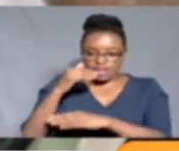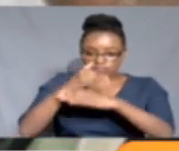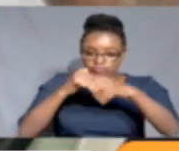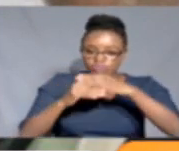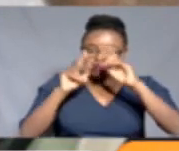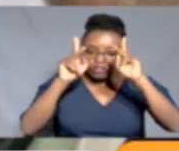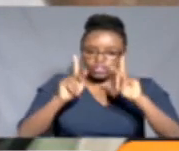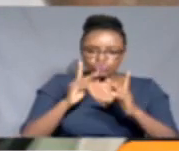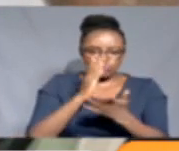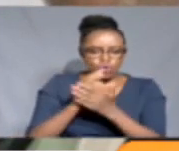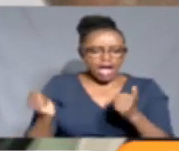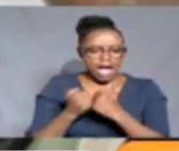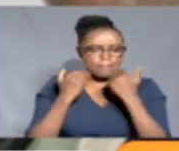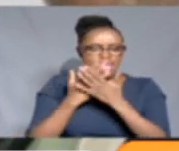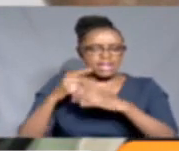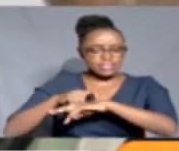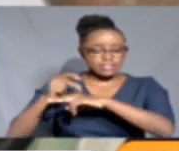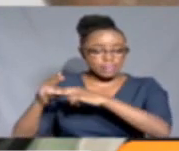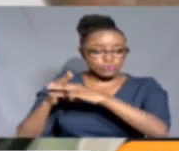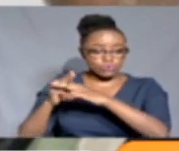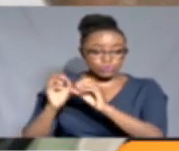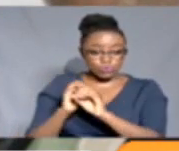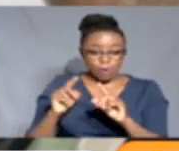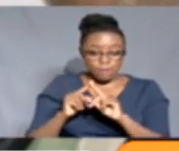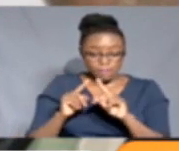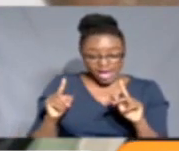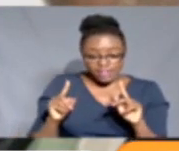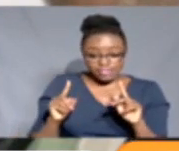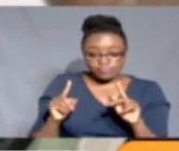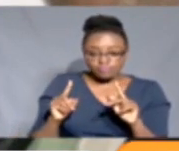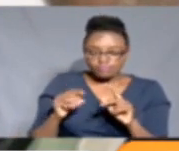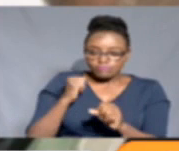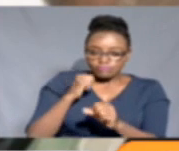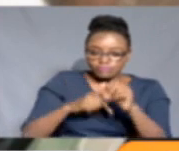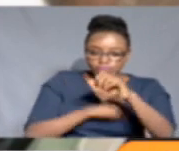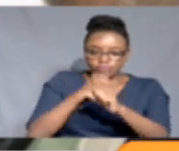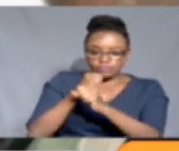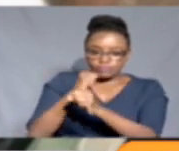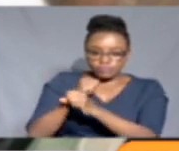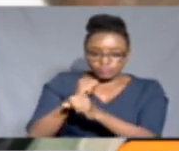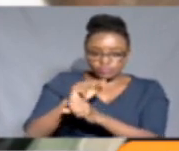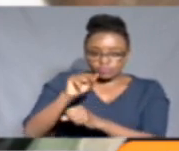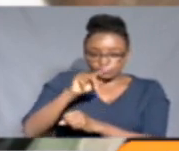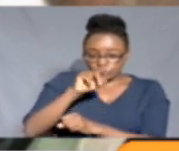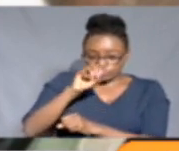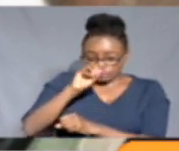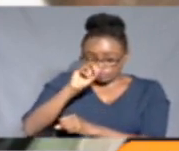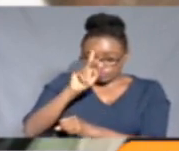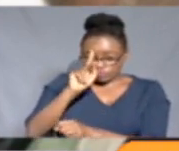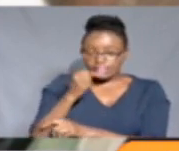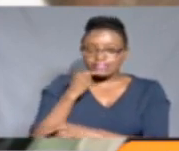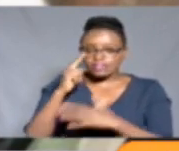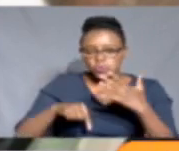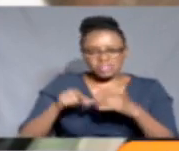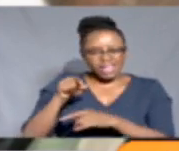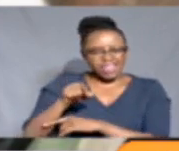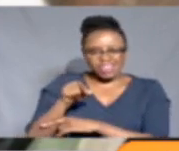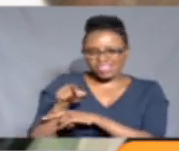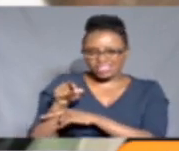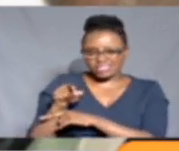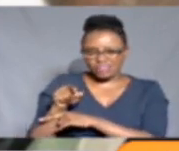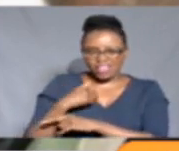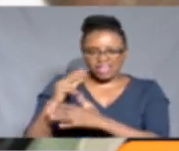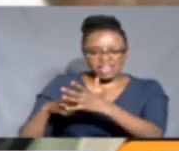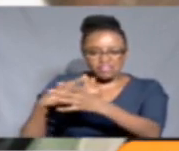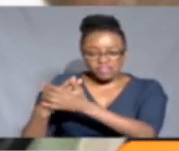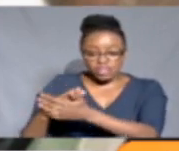will indeed not happen anytime soon, the Chief of Staff Nzioka Waita maintains that the change of plans was not occasioned by a